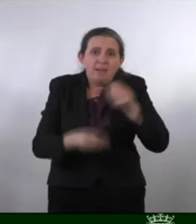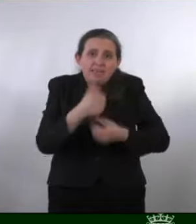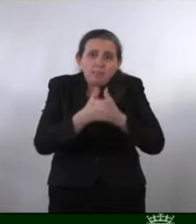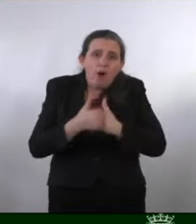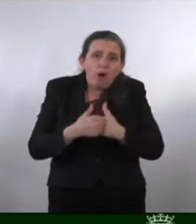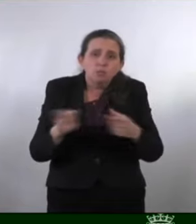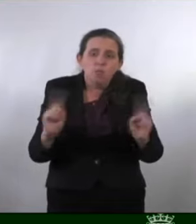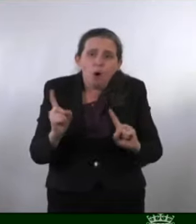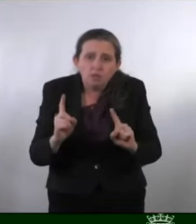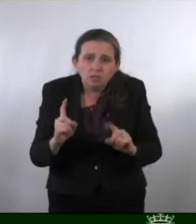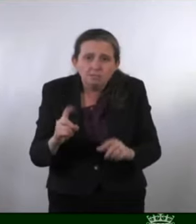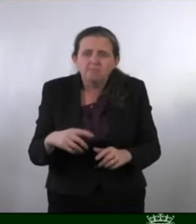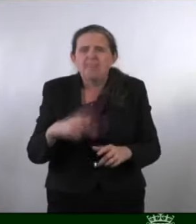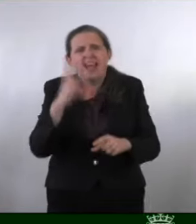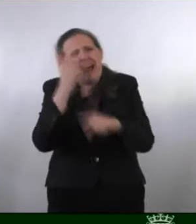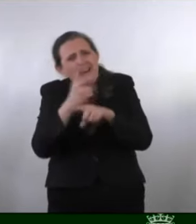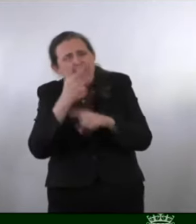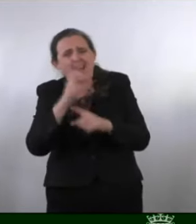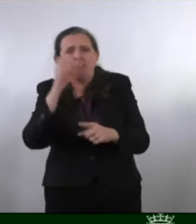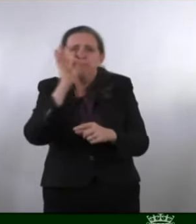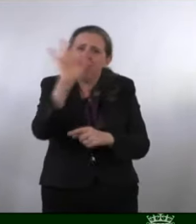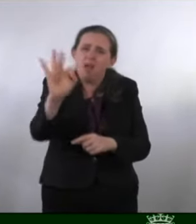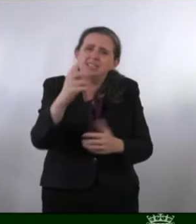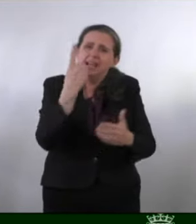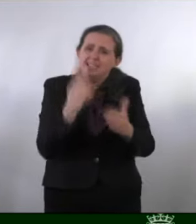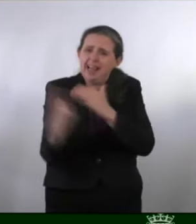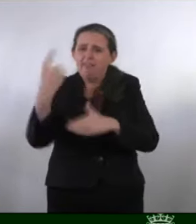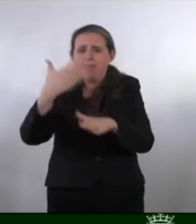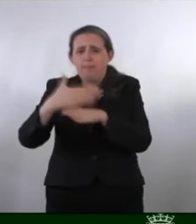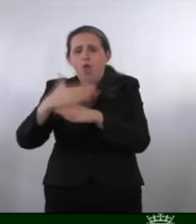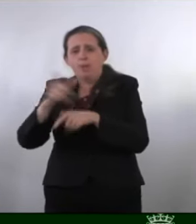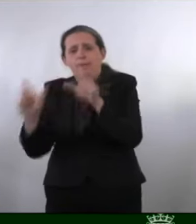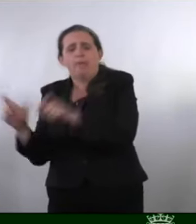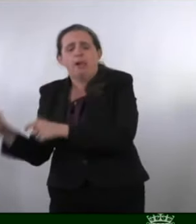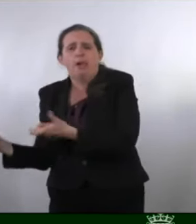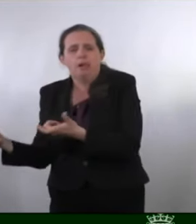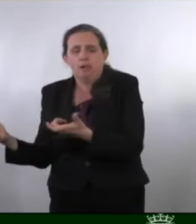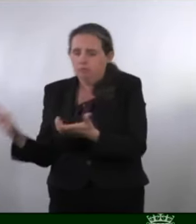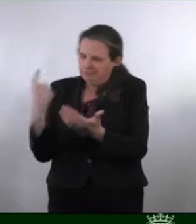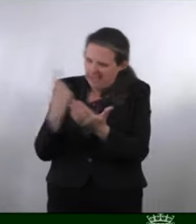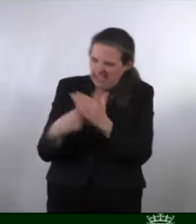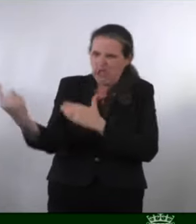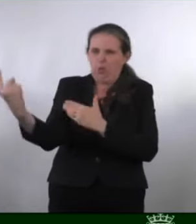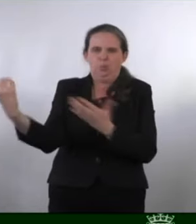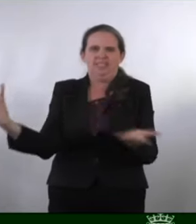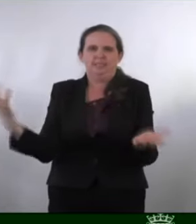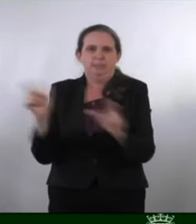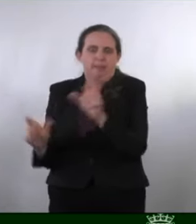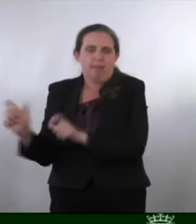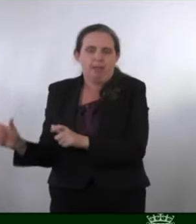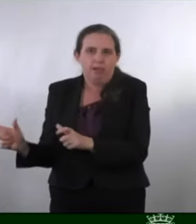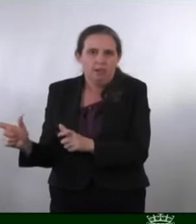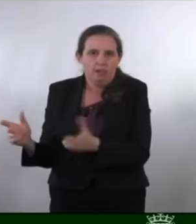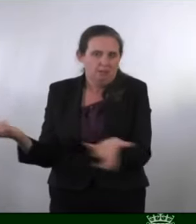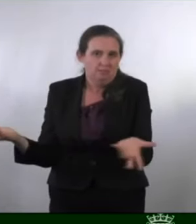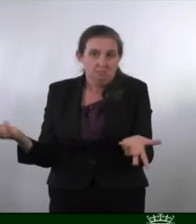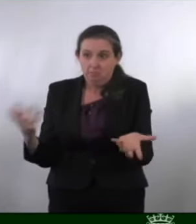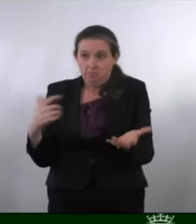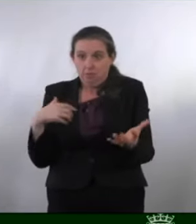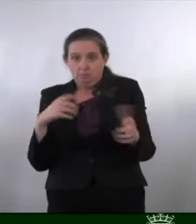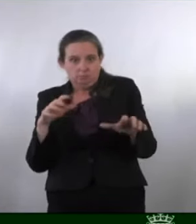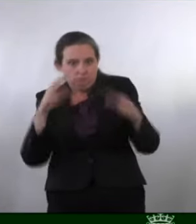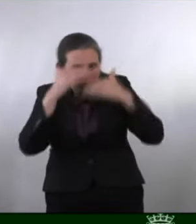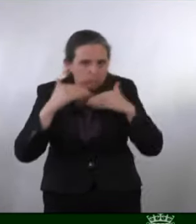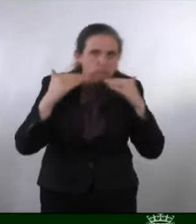who are self-employed, who are outside of the self-employed scheme, the so-called excluded, because they will be hearing a message about the next